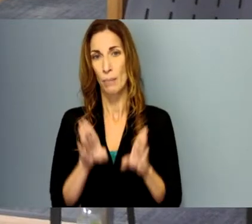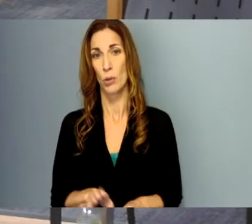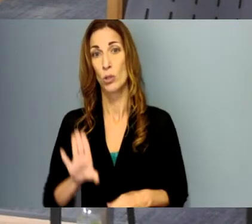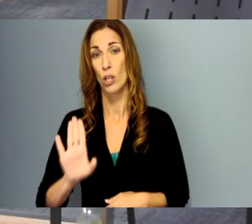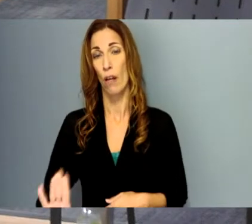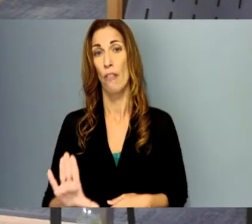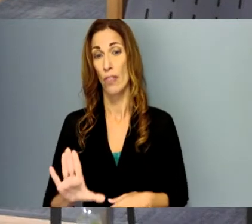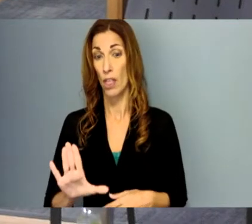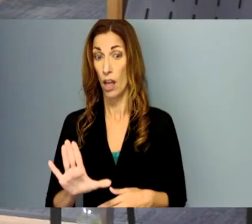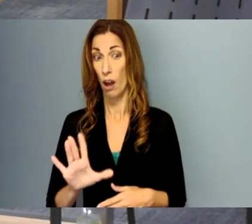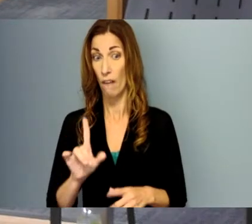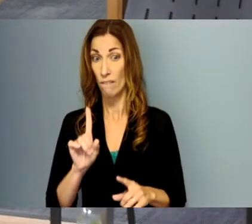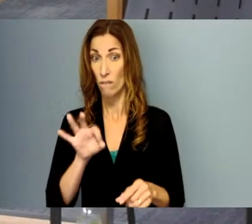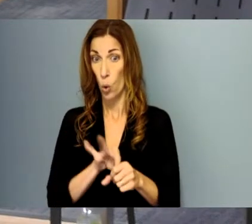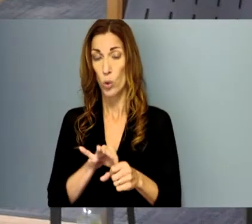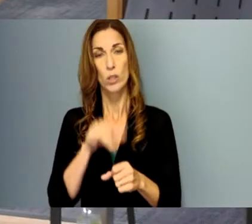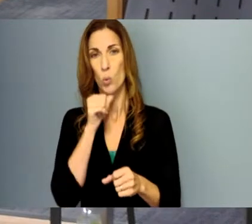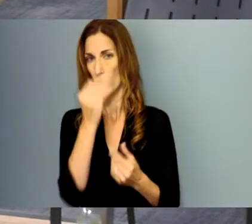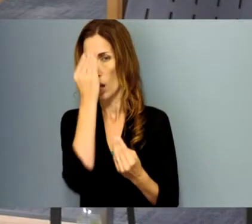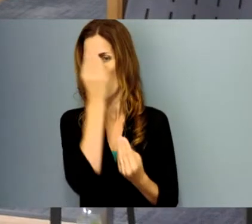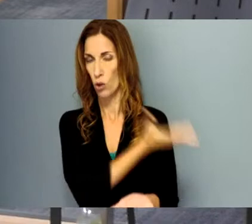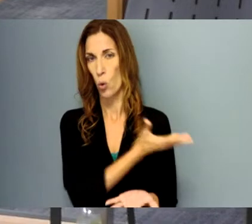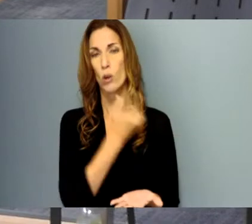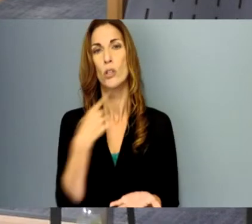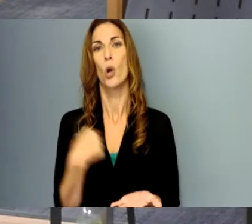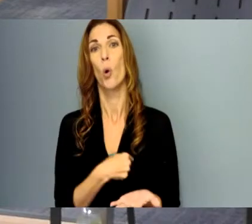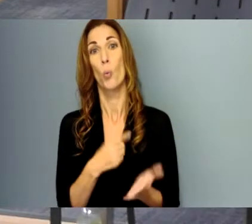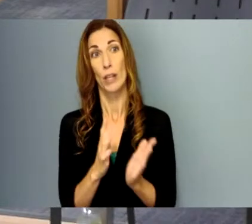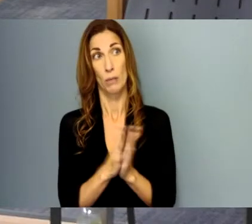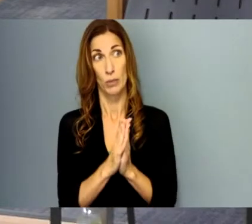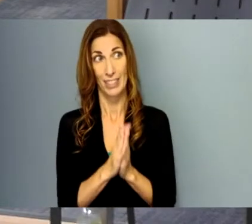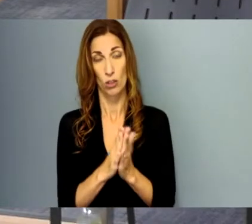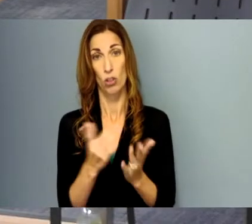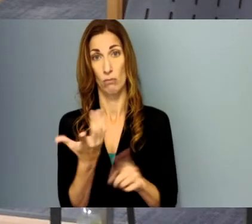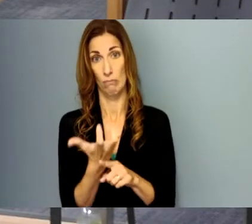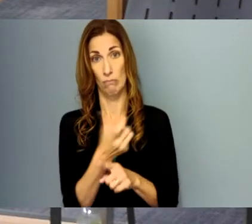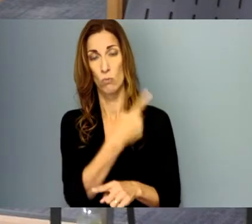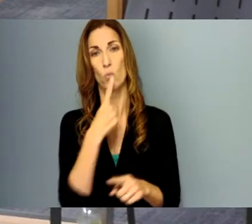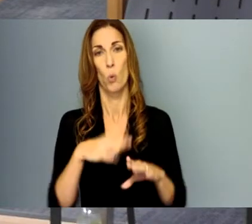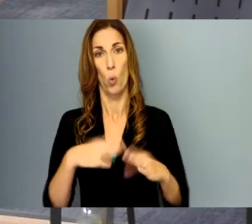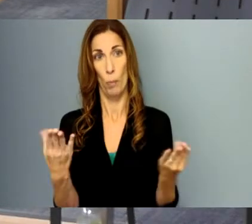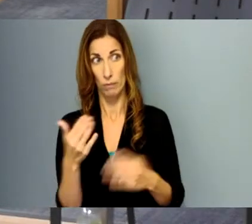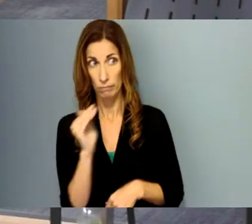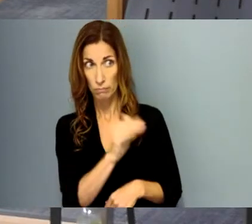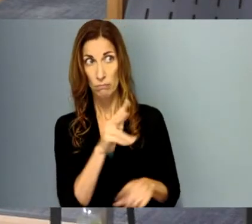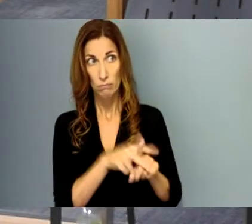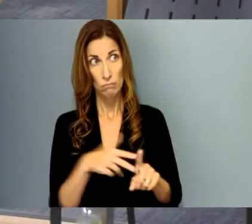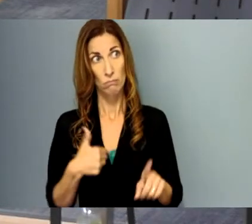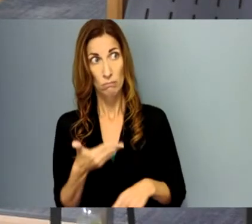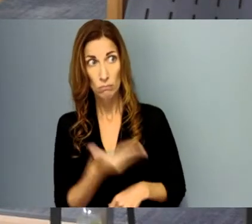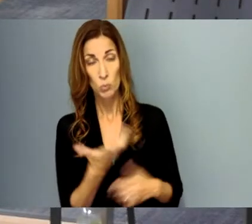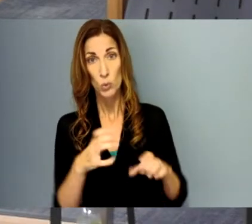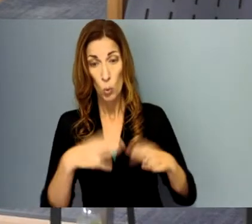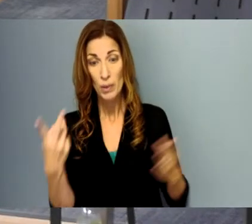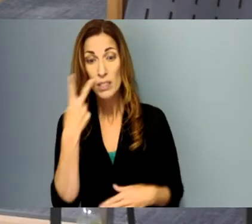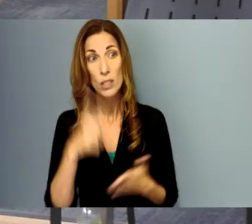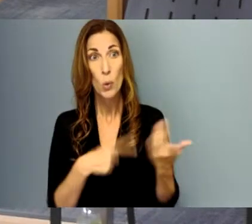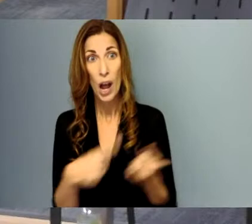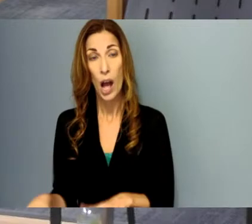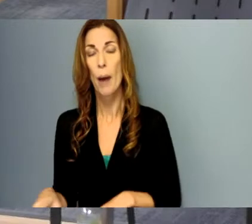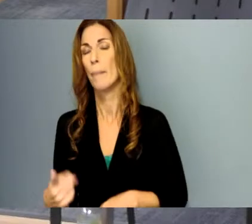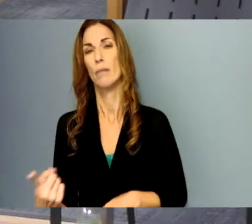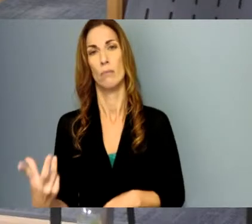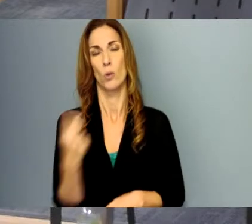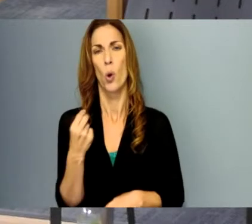not recorded. We petitioned to open the ballot boxes to check to see what happened, and we were denied. You